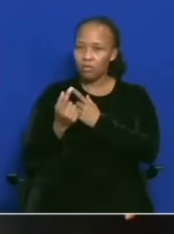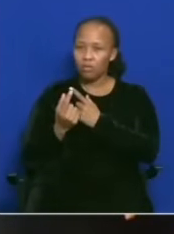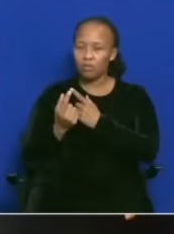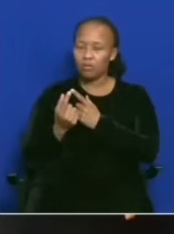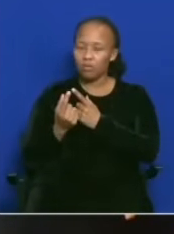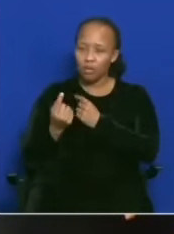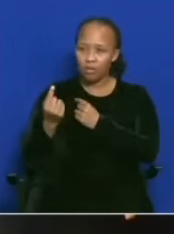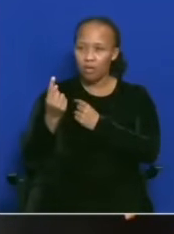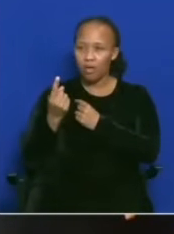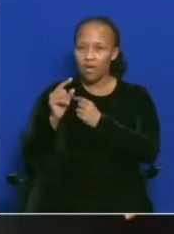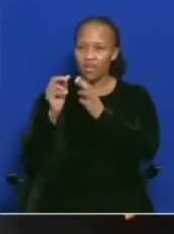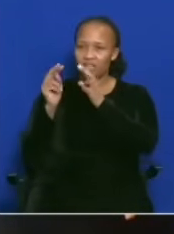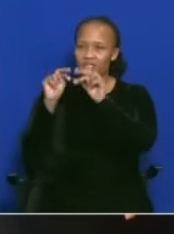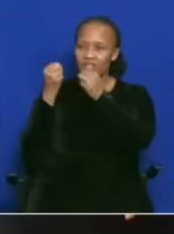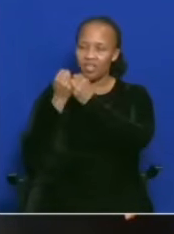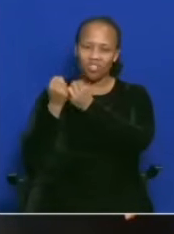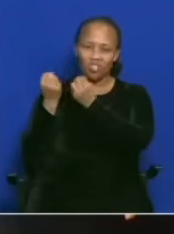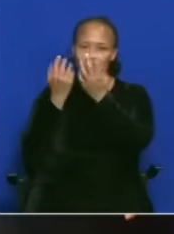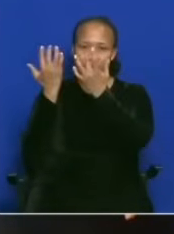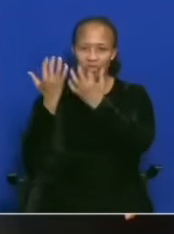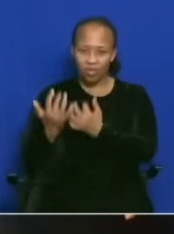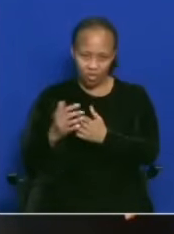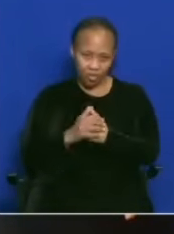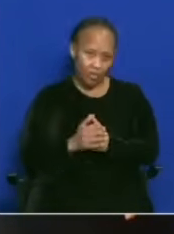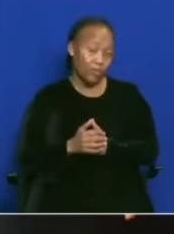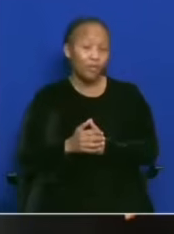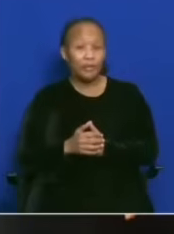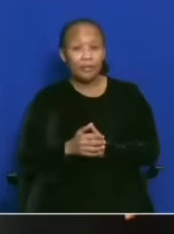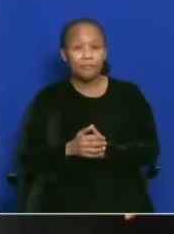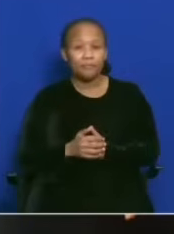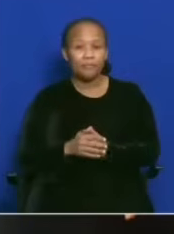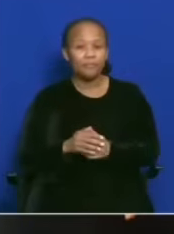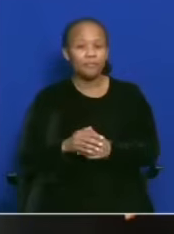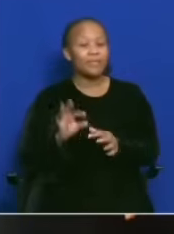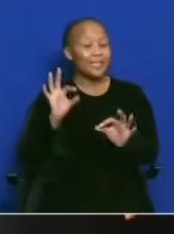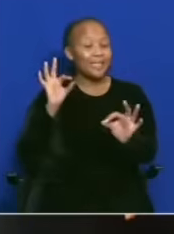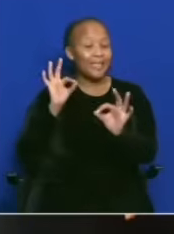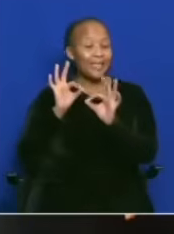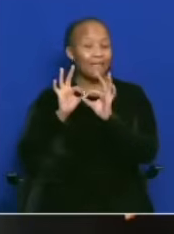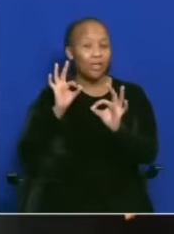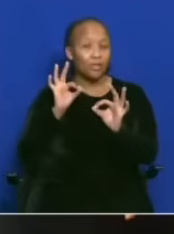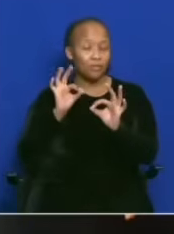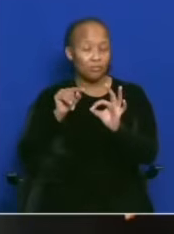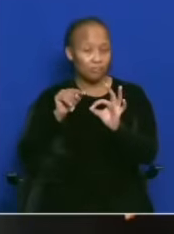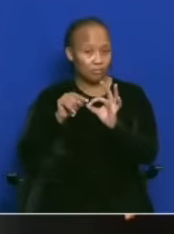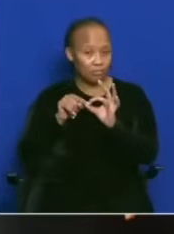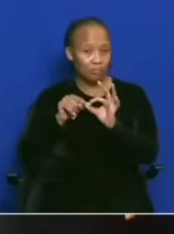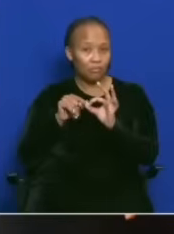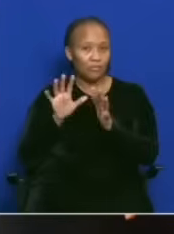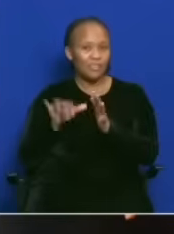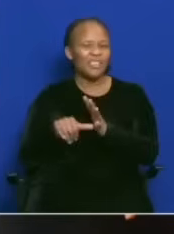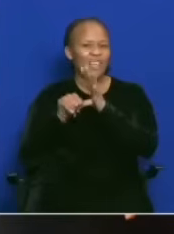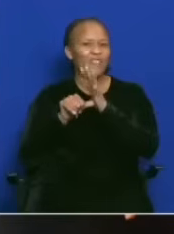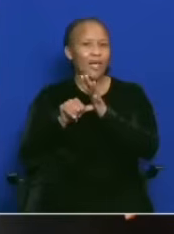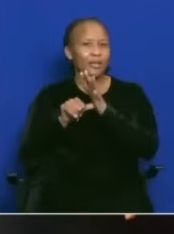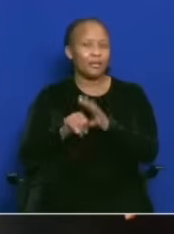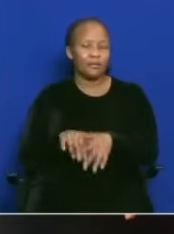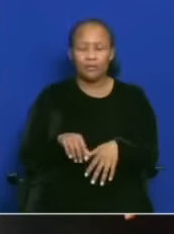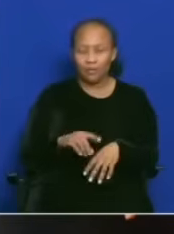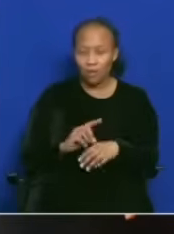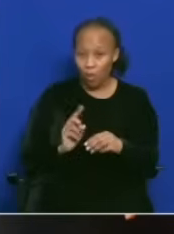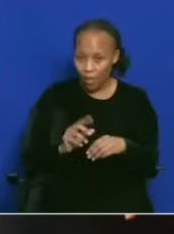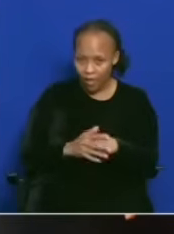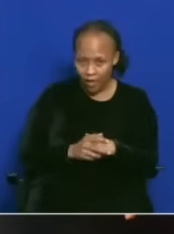What's significant about this, Commissioners, is that this is an internal